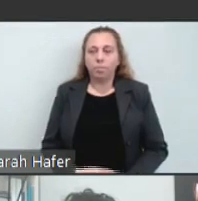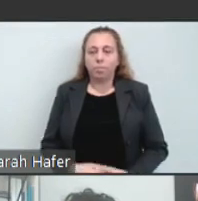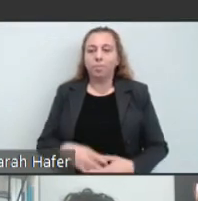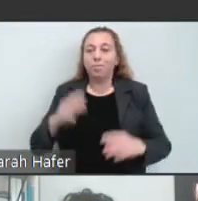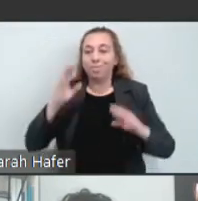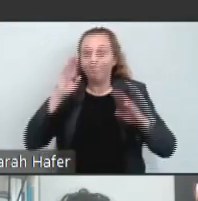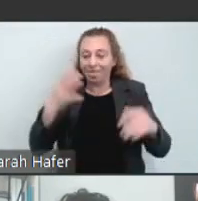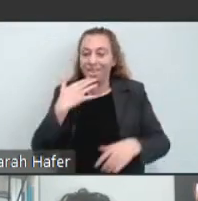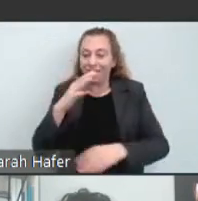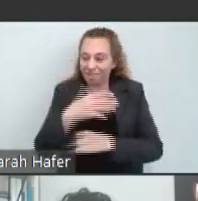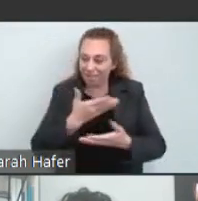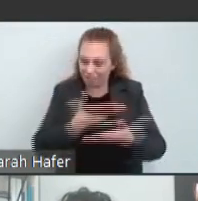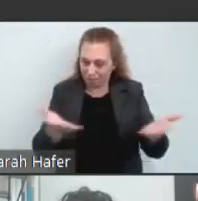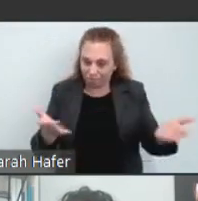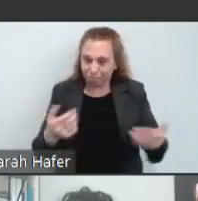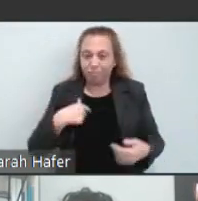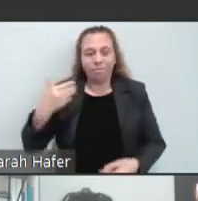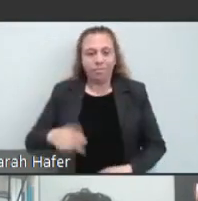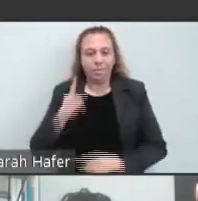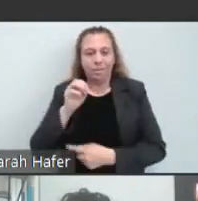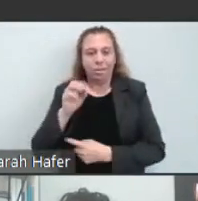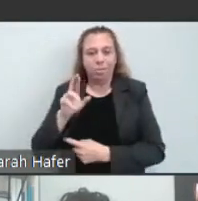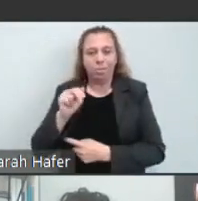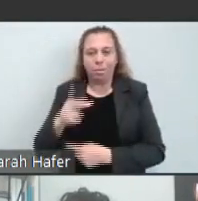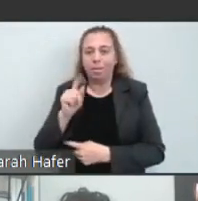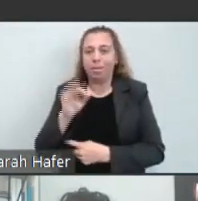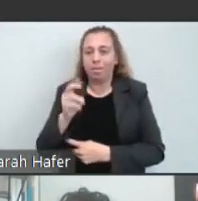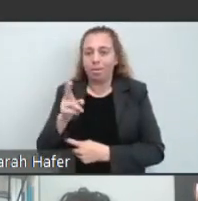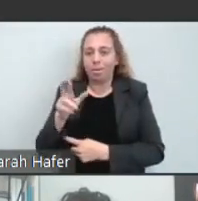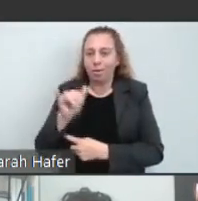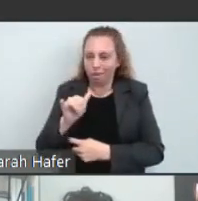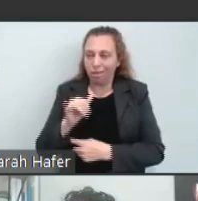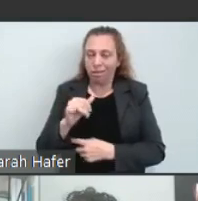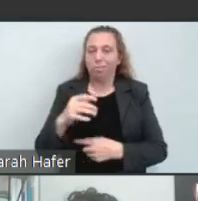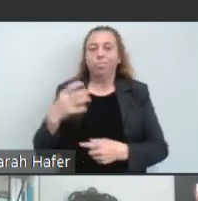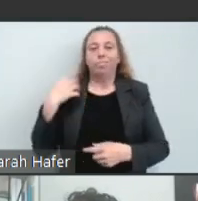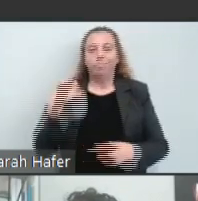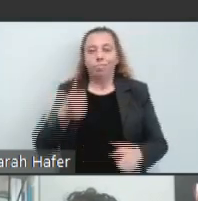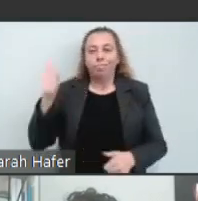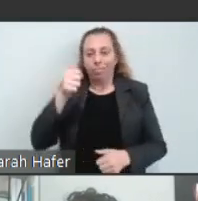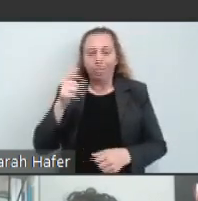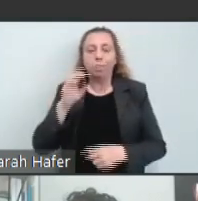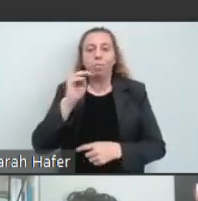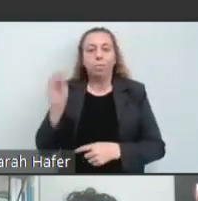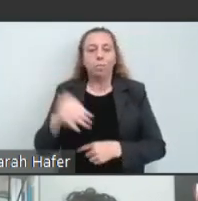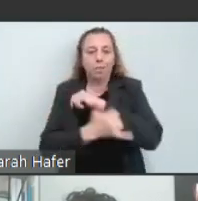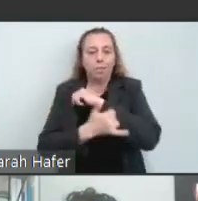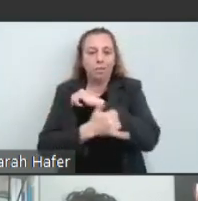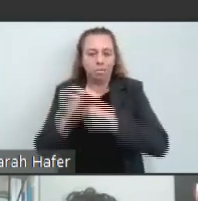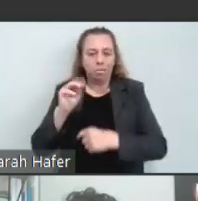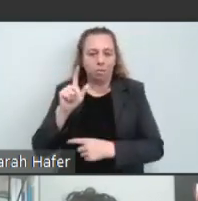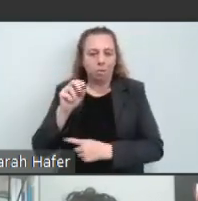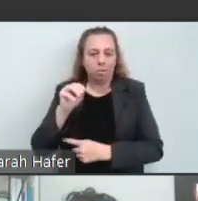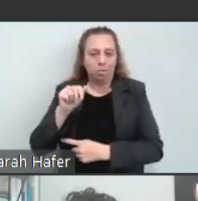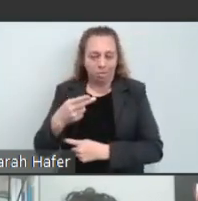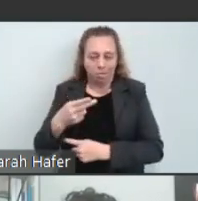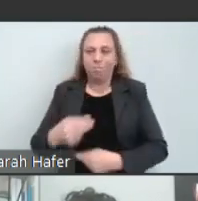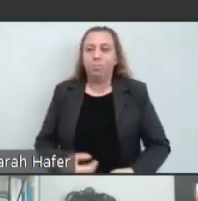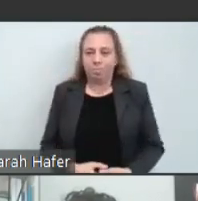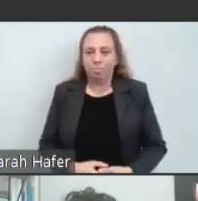My name is Deborah Kafori, and I'm the chair of Multnomah County. Nearly 8 weeks ago, the governor of Oregon issued a